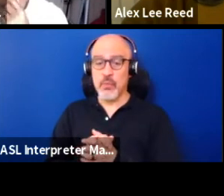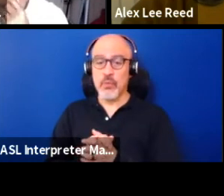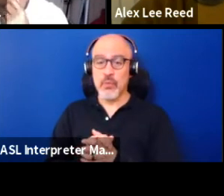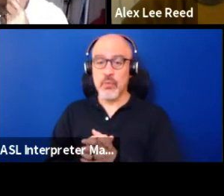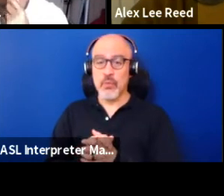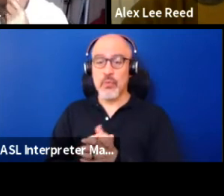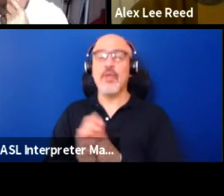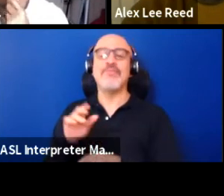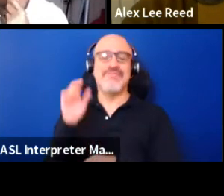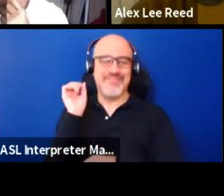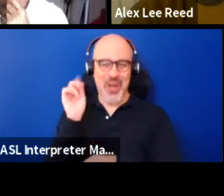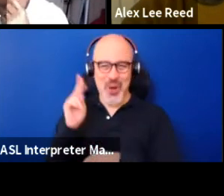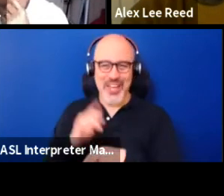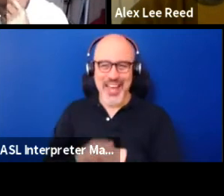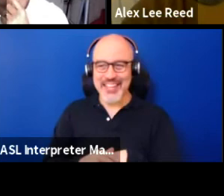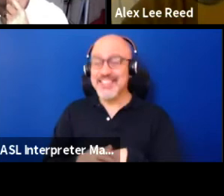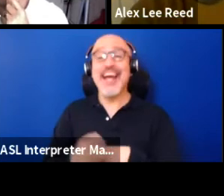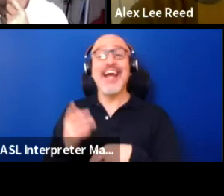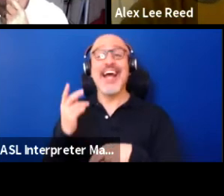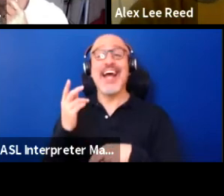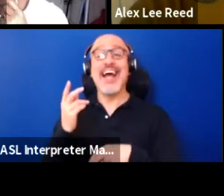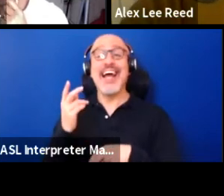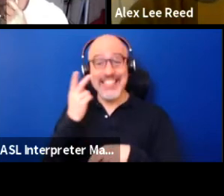Okay. Seeing none,